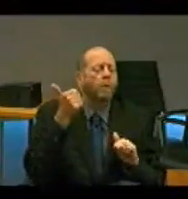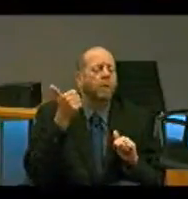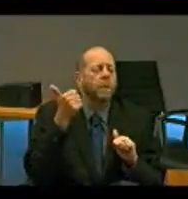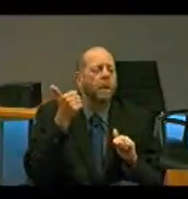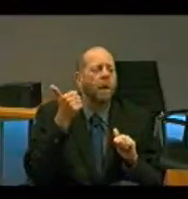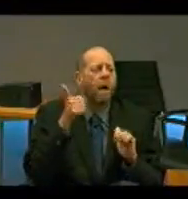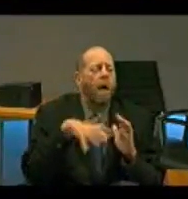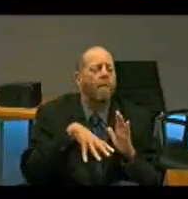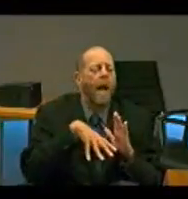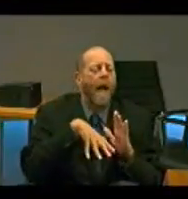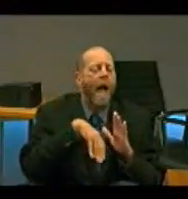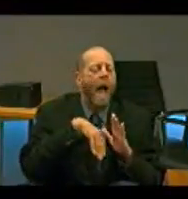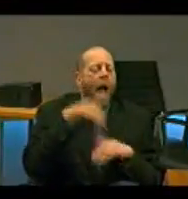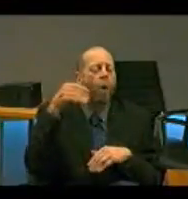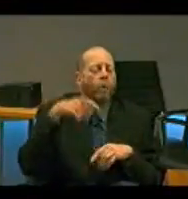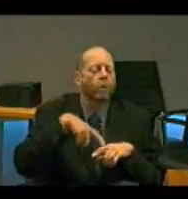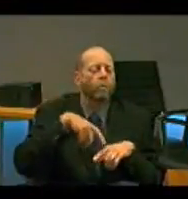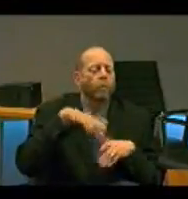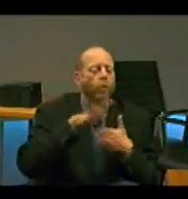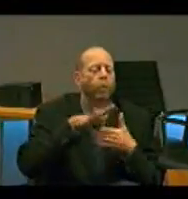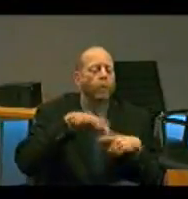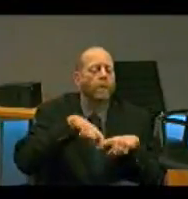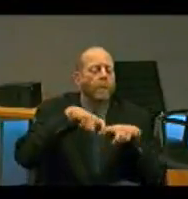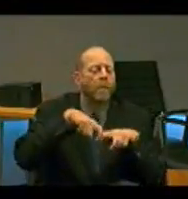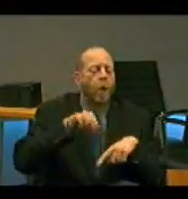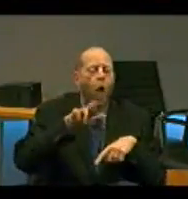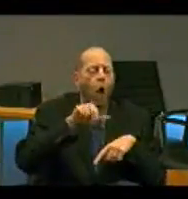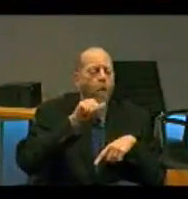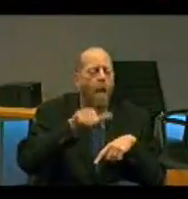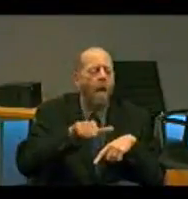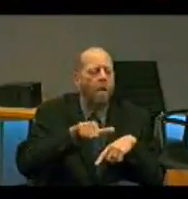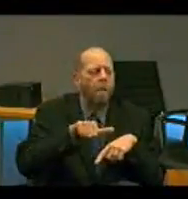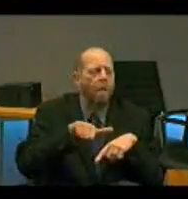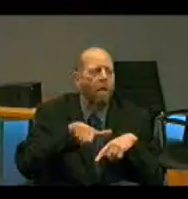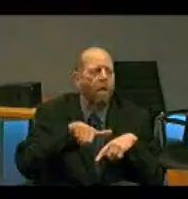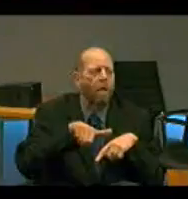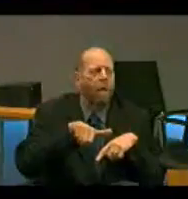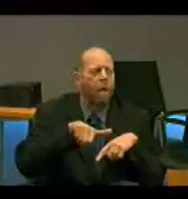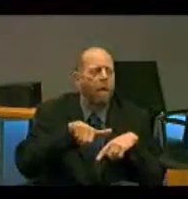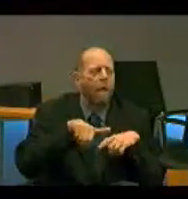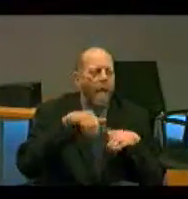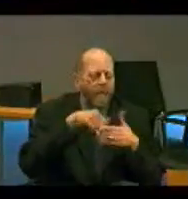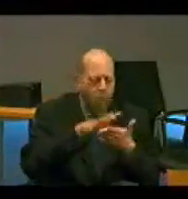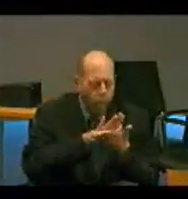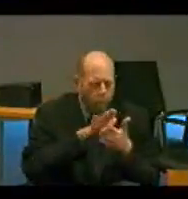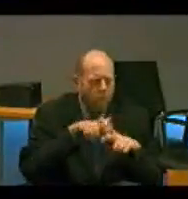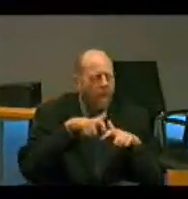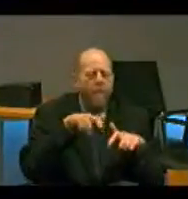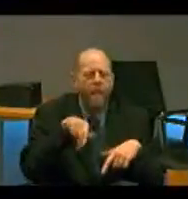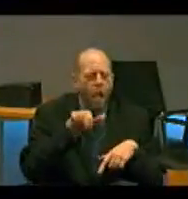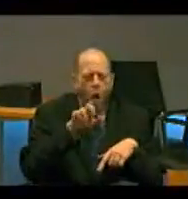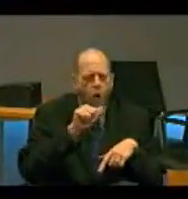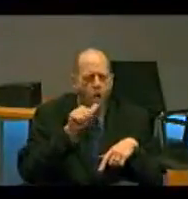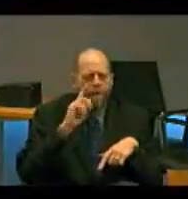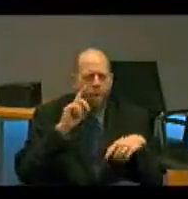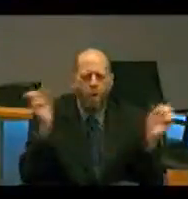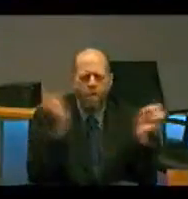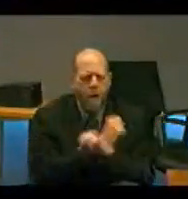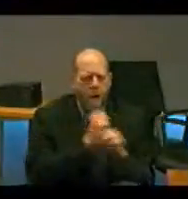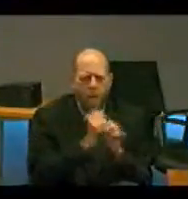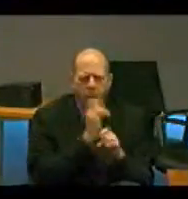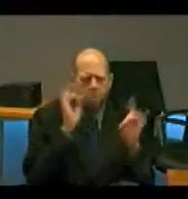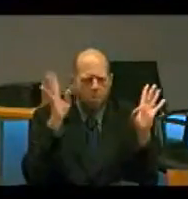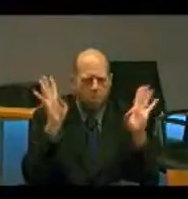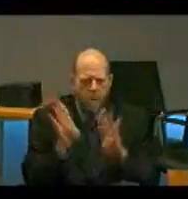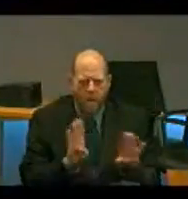of out-of-school suspensions the vast majority of out-of-school suspensions and school suspensions, they are not for violent behaviors.